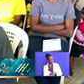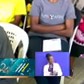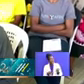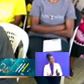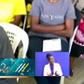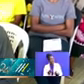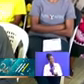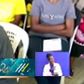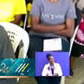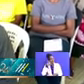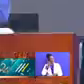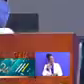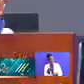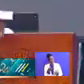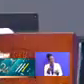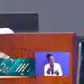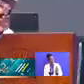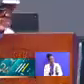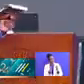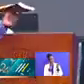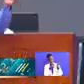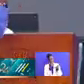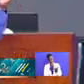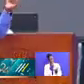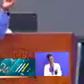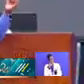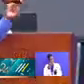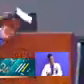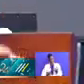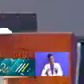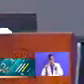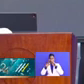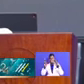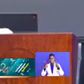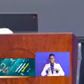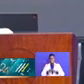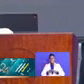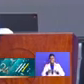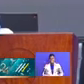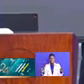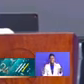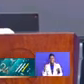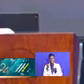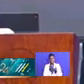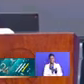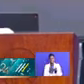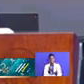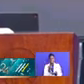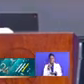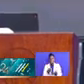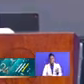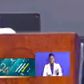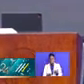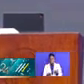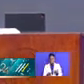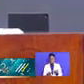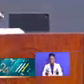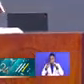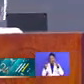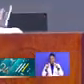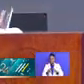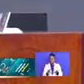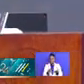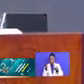what is it that you are always holding and celebrating she said it's an international passport I said Mama international